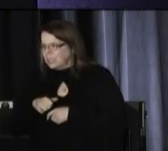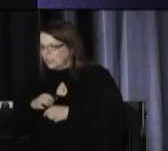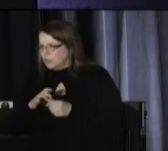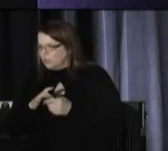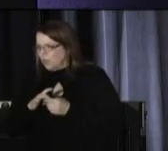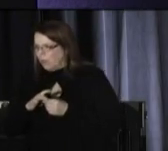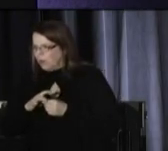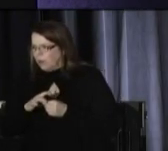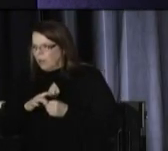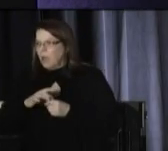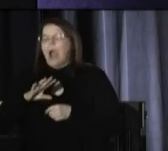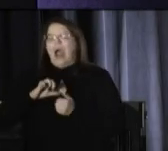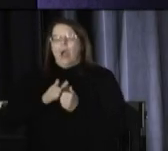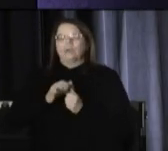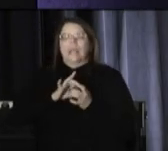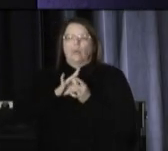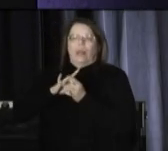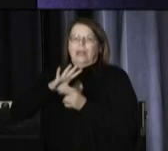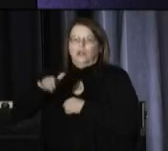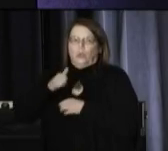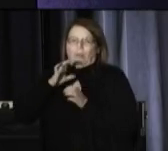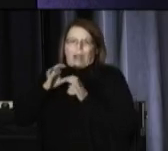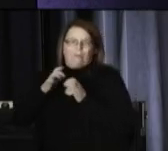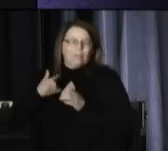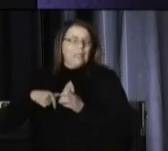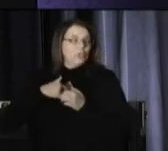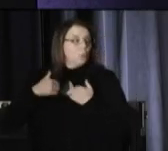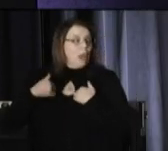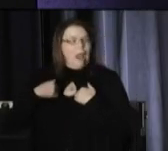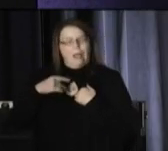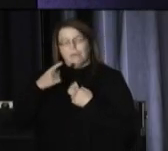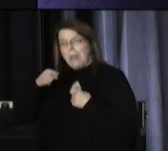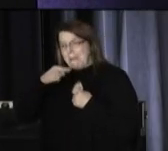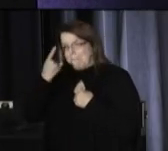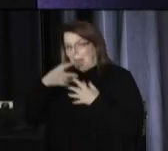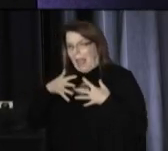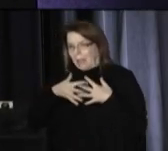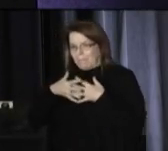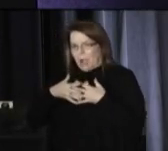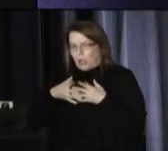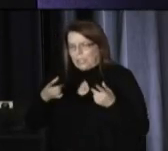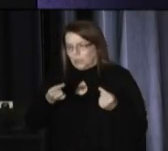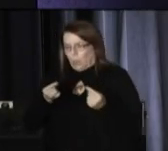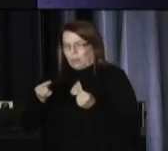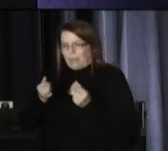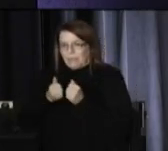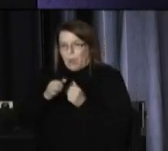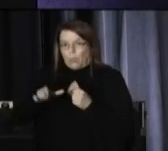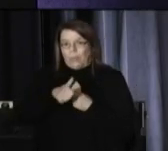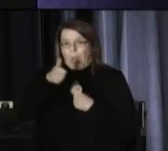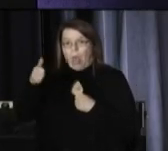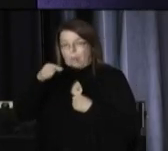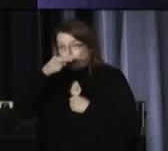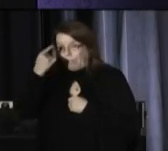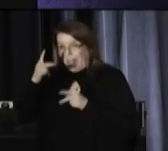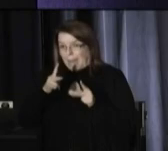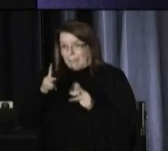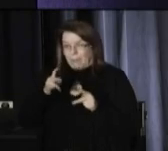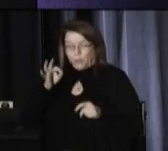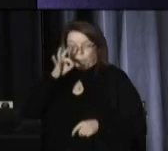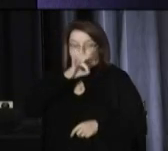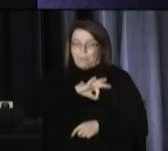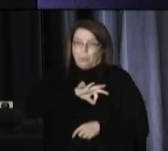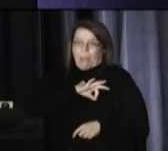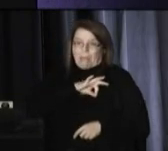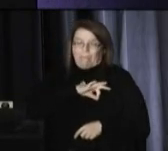really hard and that need to be had in terms of what black Americans have done in this country for other black folks to be able to benefit that